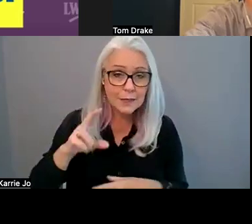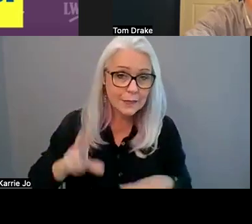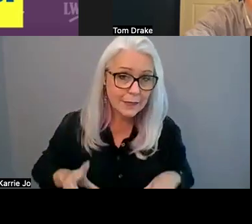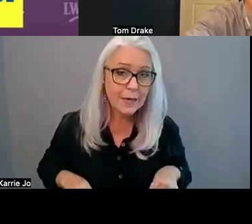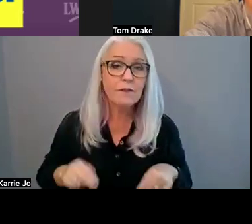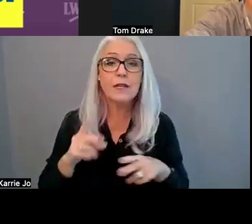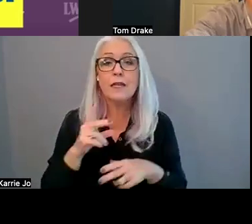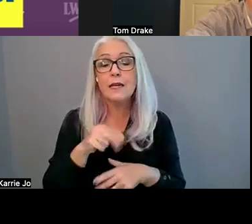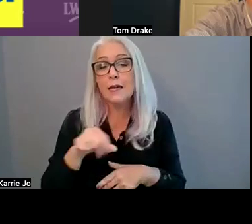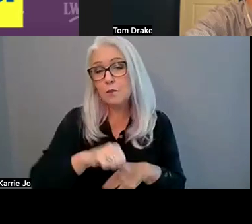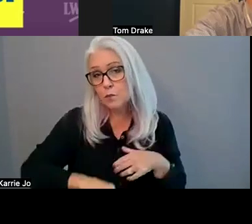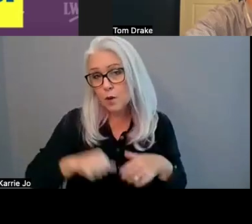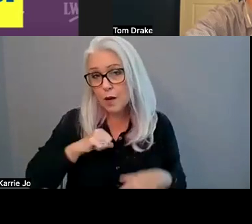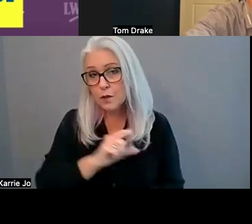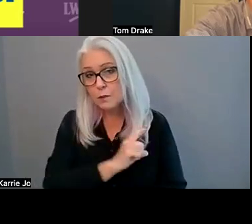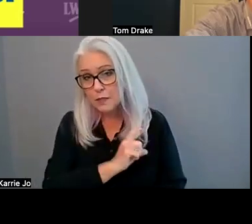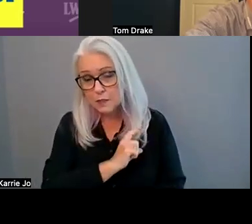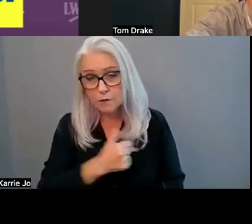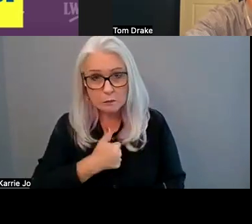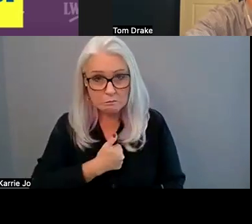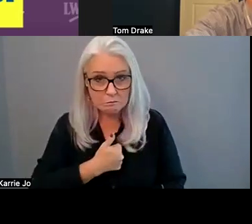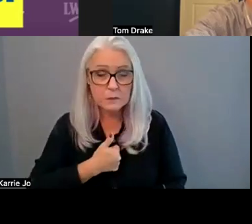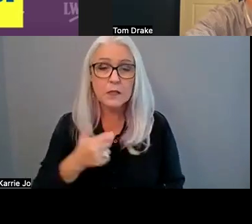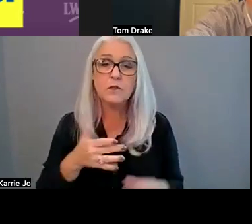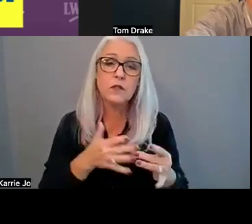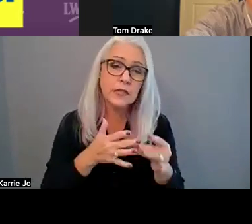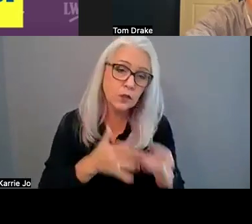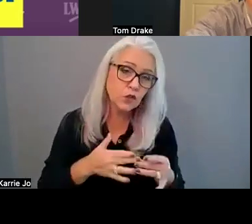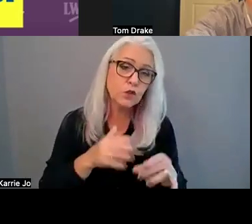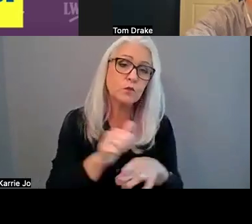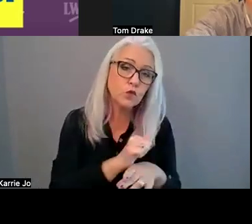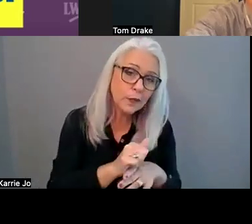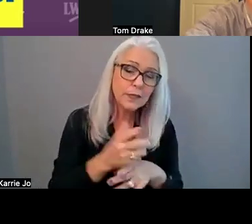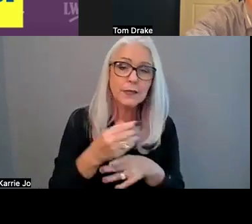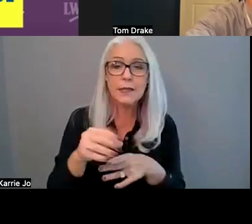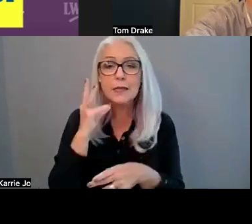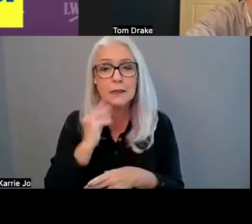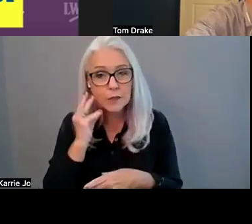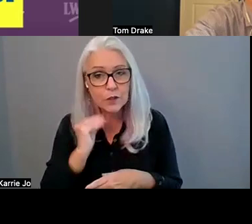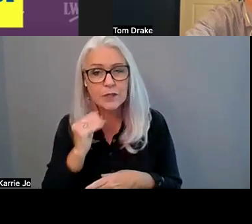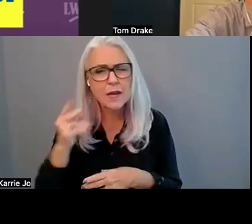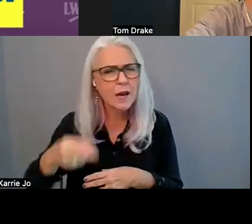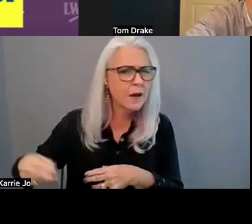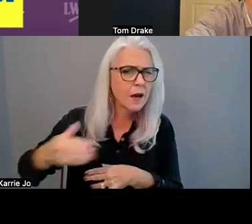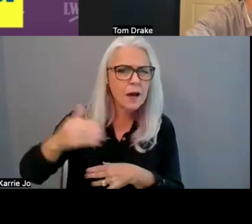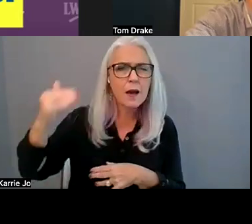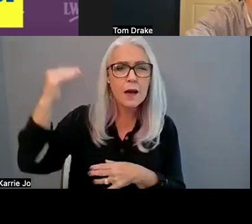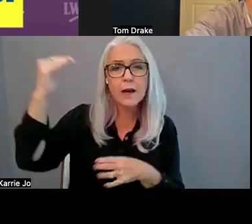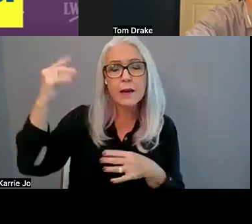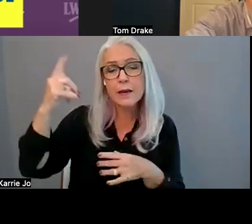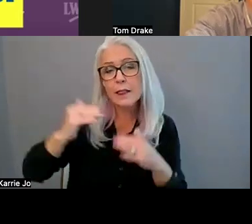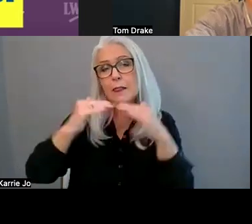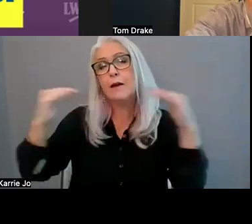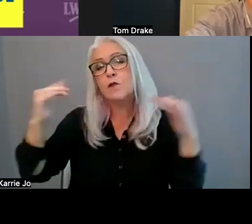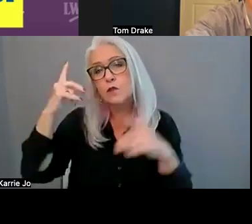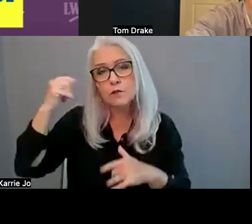proud of my service as a police officer and the leadership training and experience that I gained even at the highest levels of government that I've collaborated